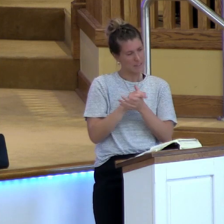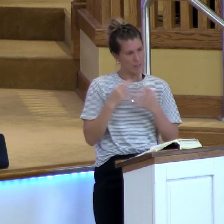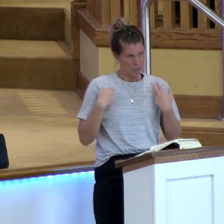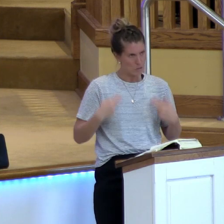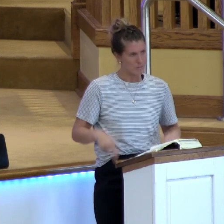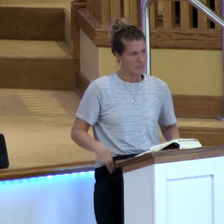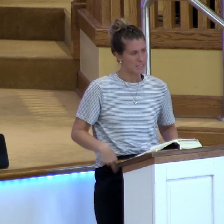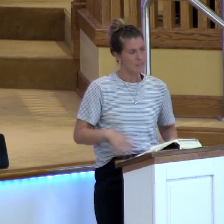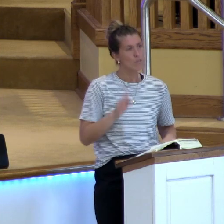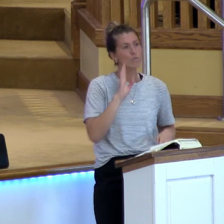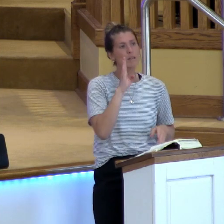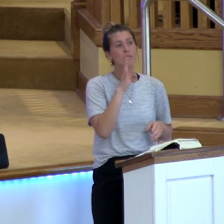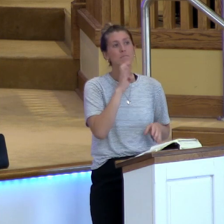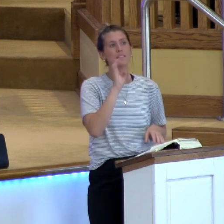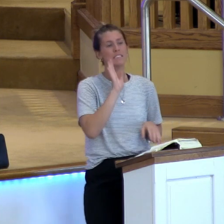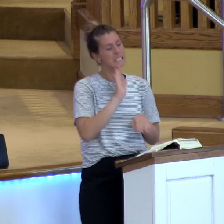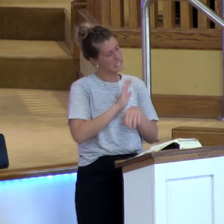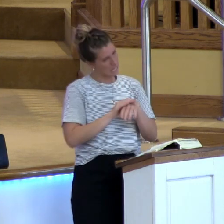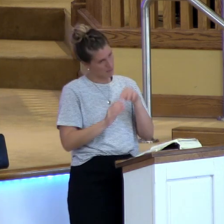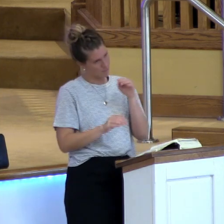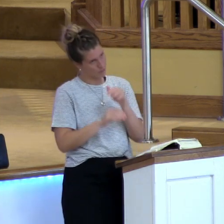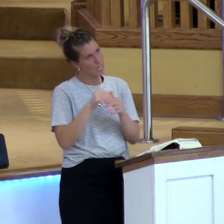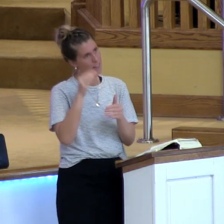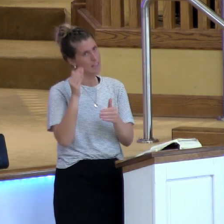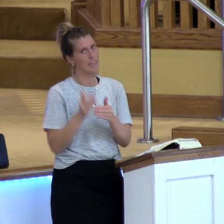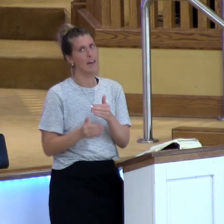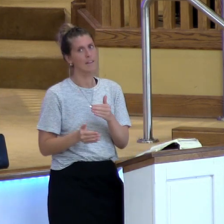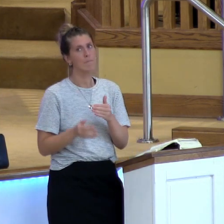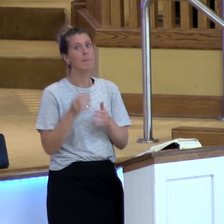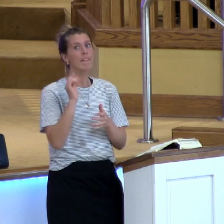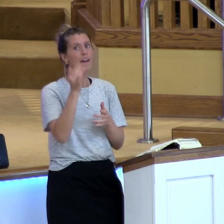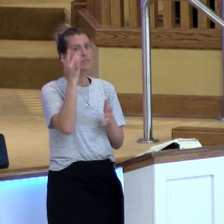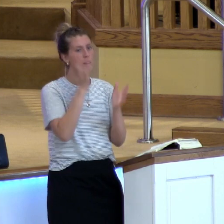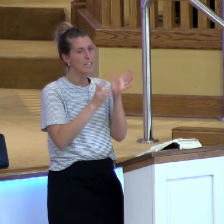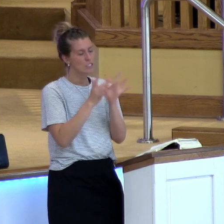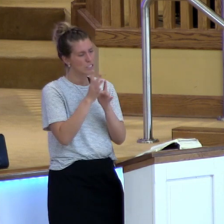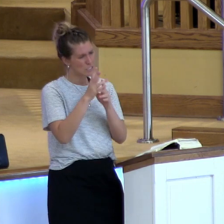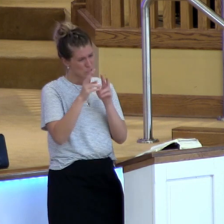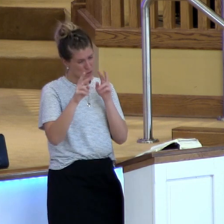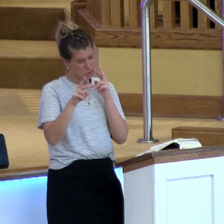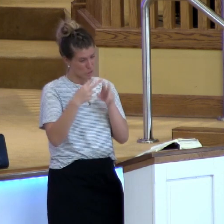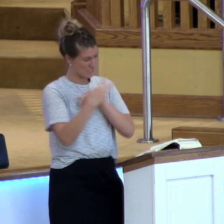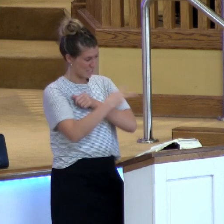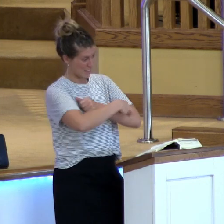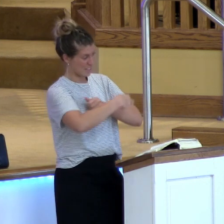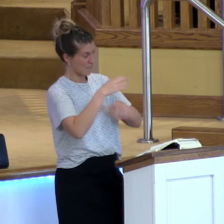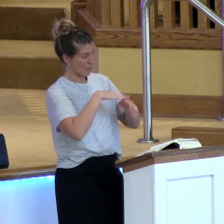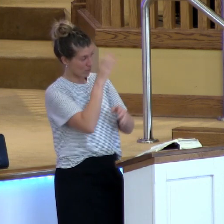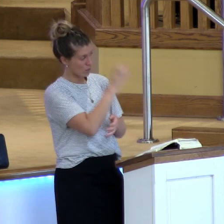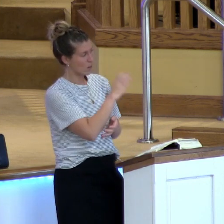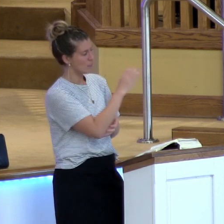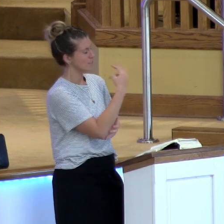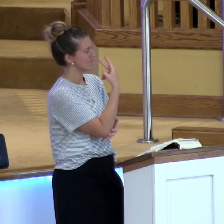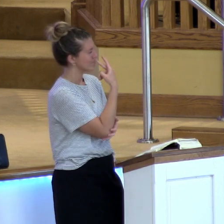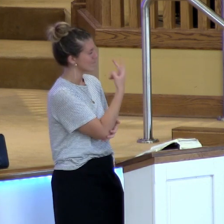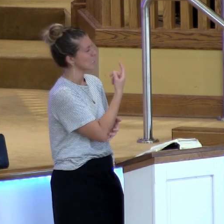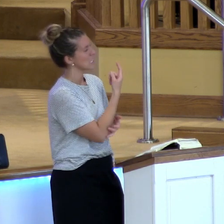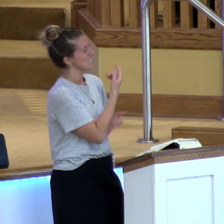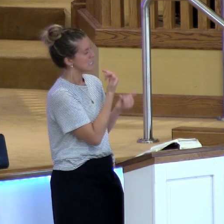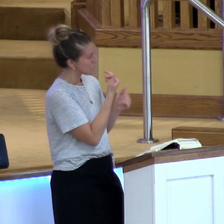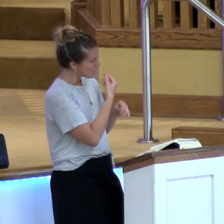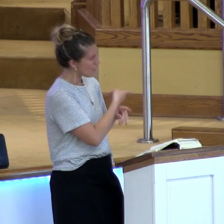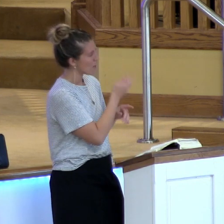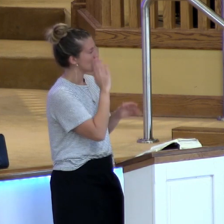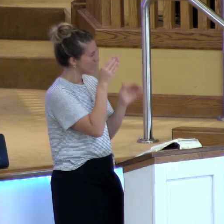speaking, was going to be his very comfort in the very end. And that's why he was still able to look at the thief on the cross and say, today, thou shalt be with